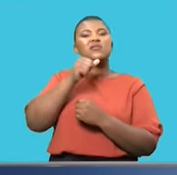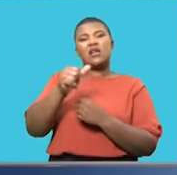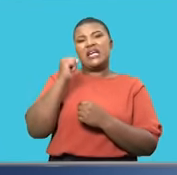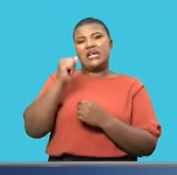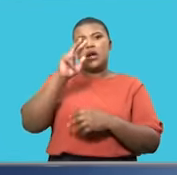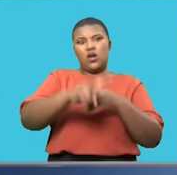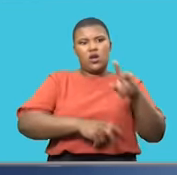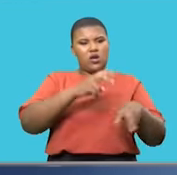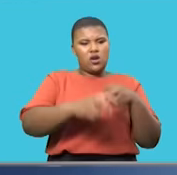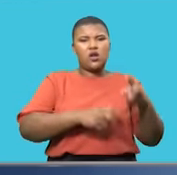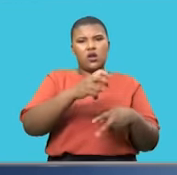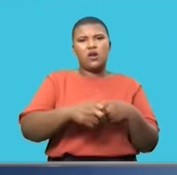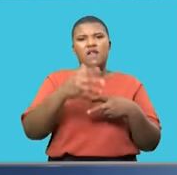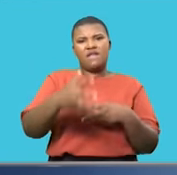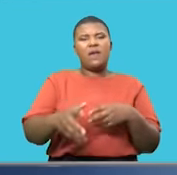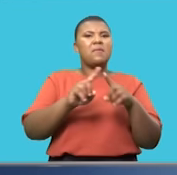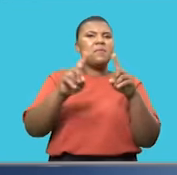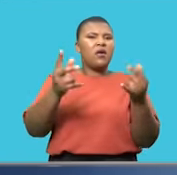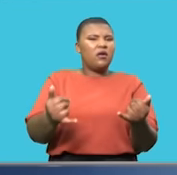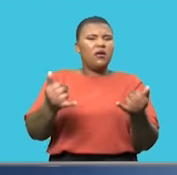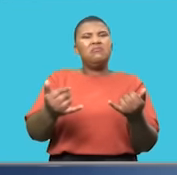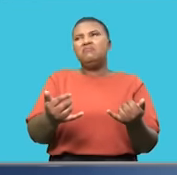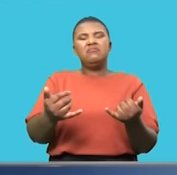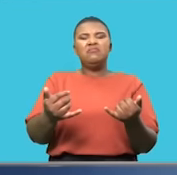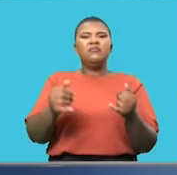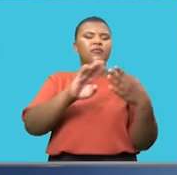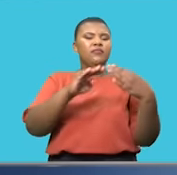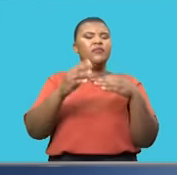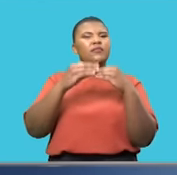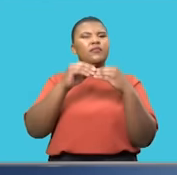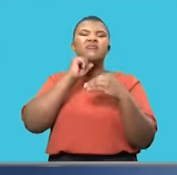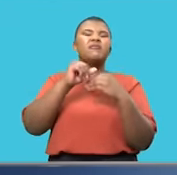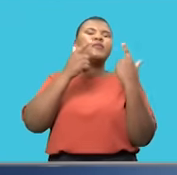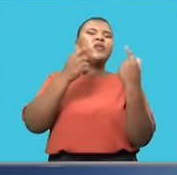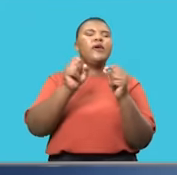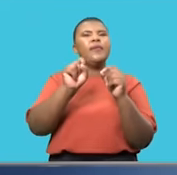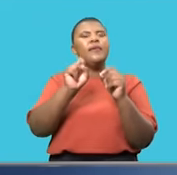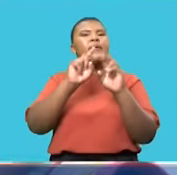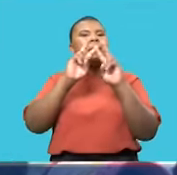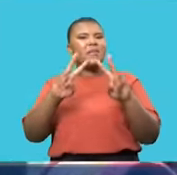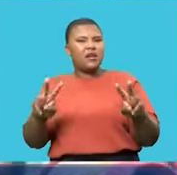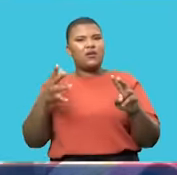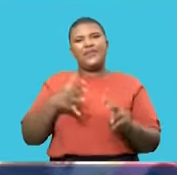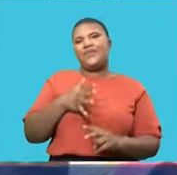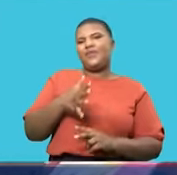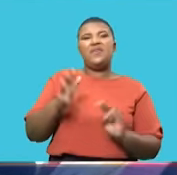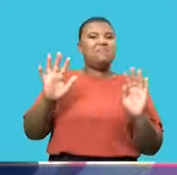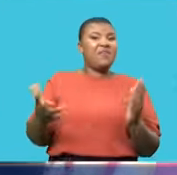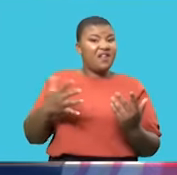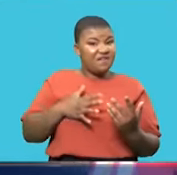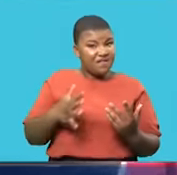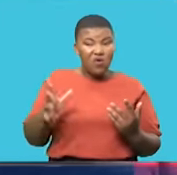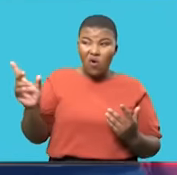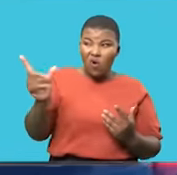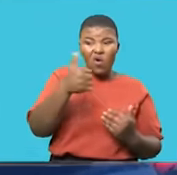and, you know, earlier during the week. But today, the community residents saying they are doing this peacefully, and they all they want is for the shops